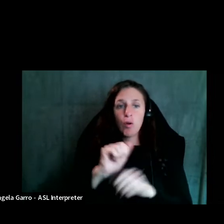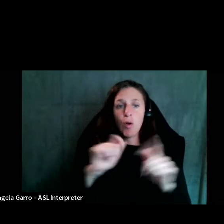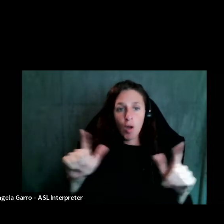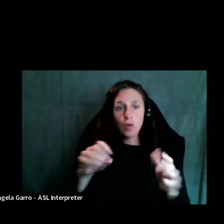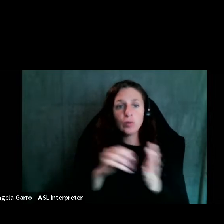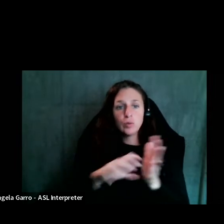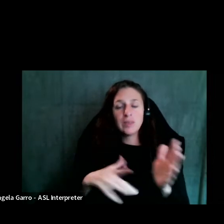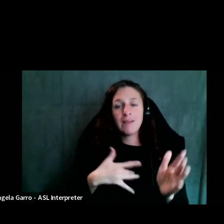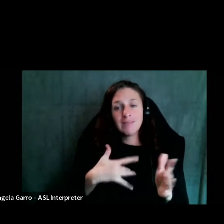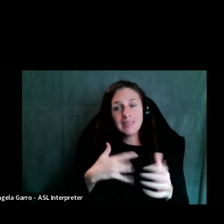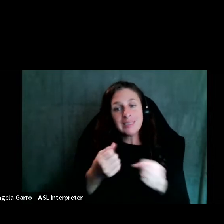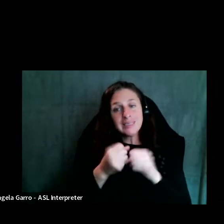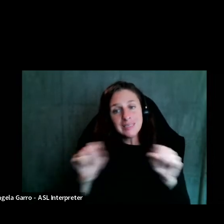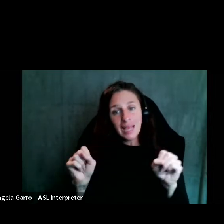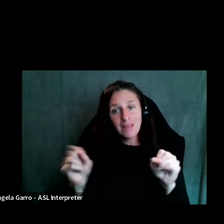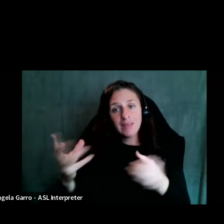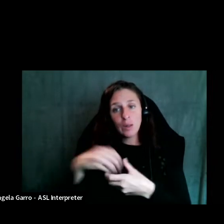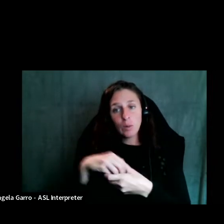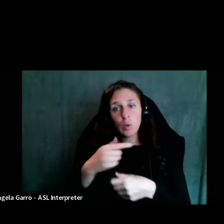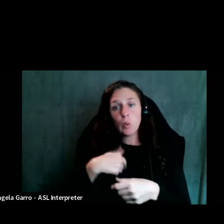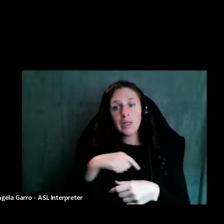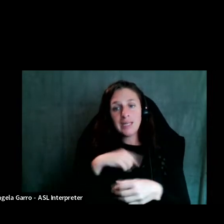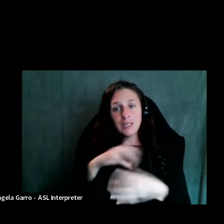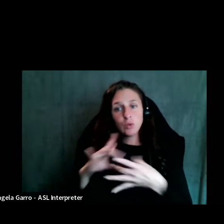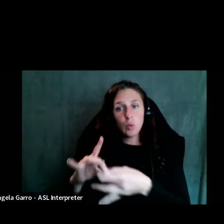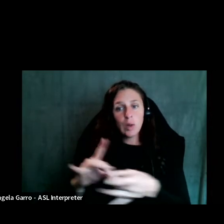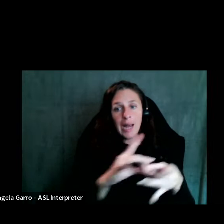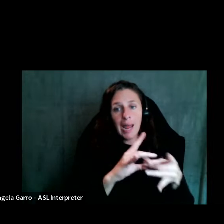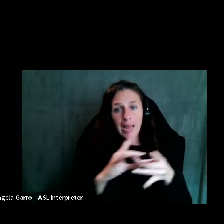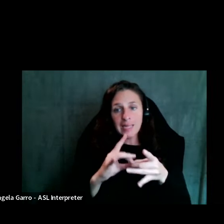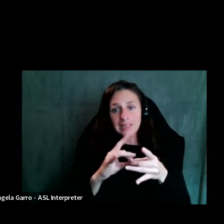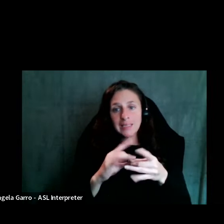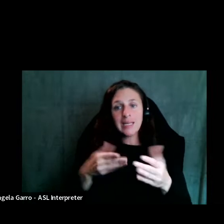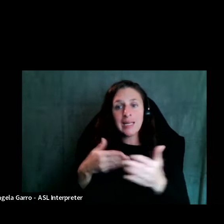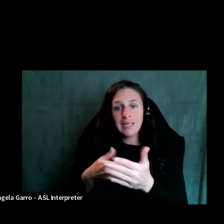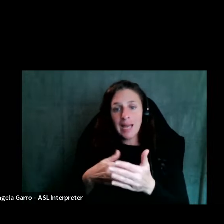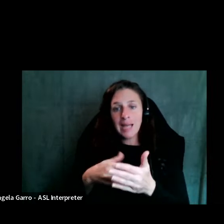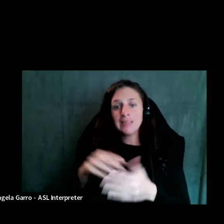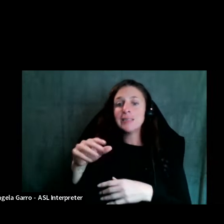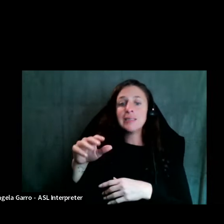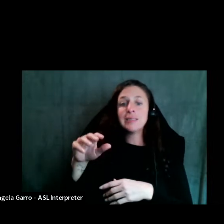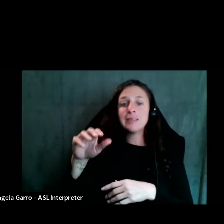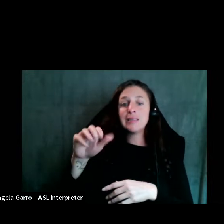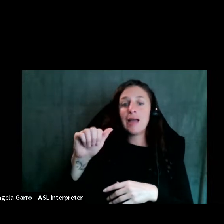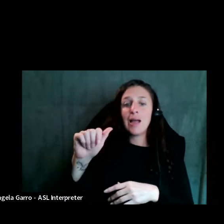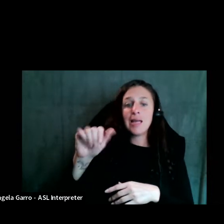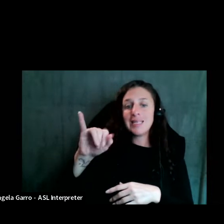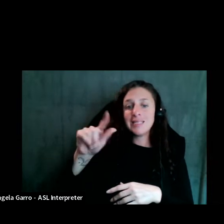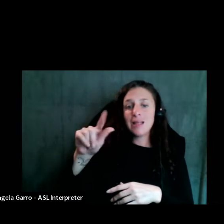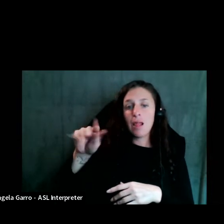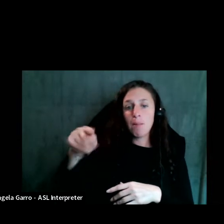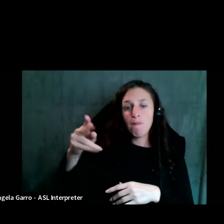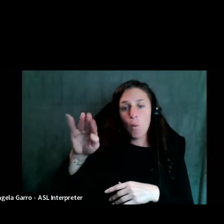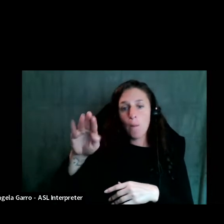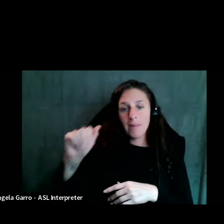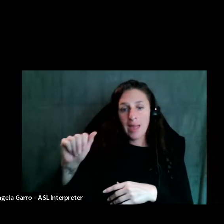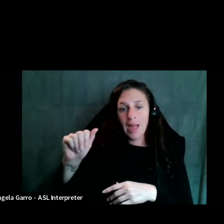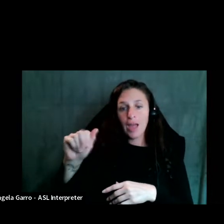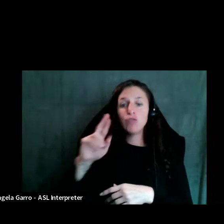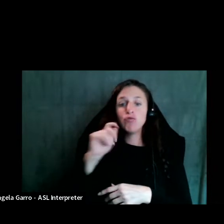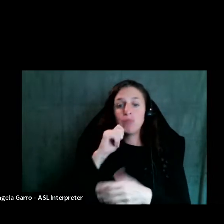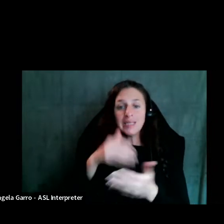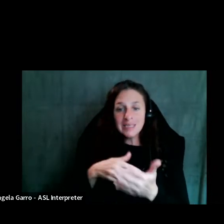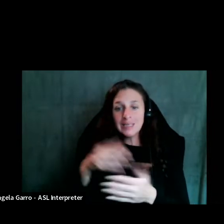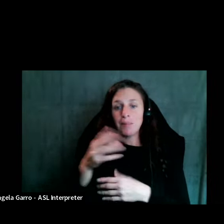included. We need to unite against Islamophobia, racism, and anti-Semitism. We ask the board to take